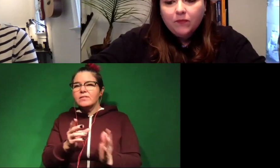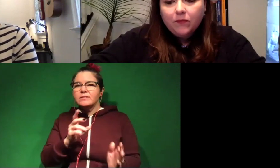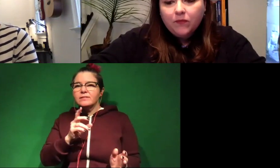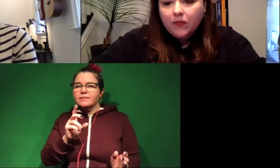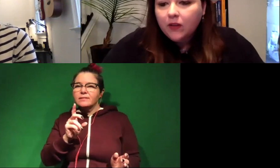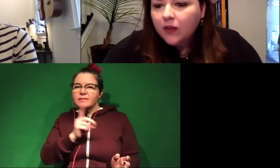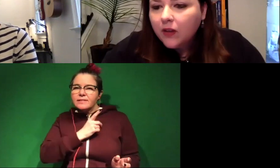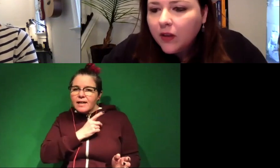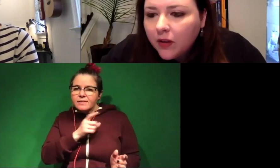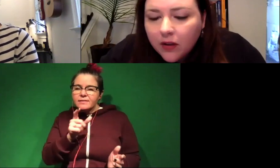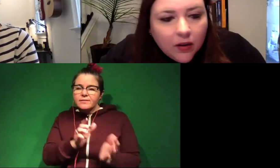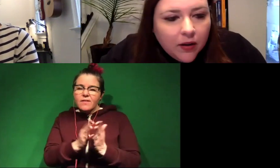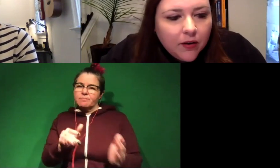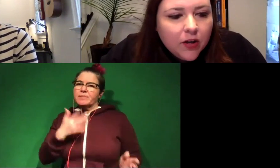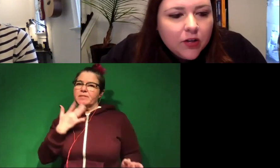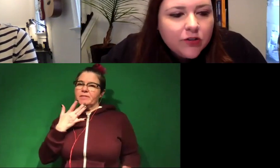favorite.